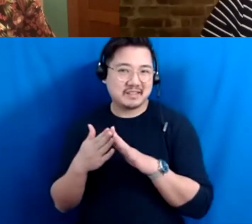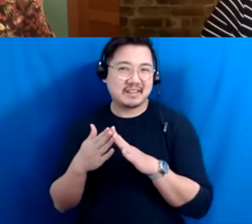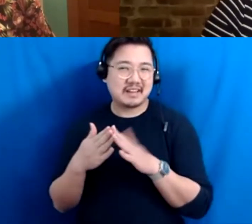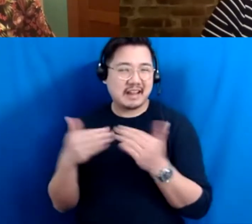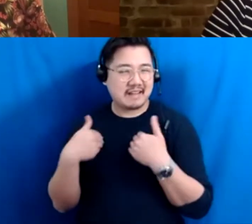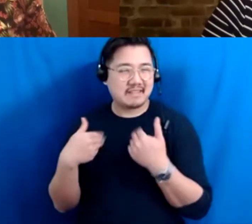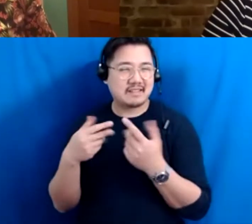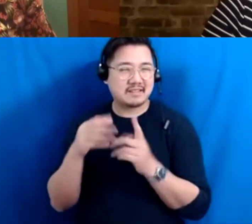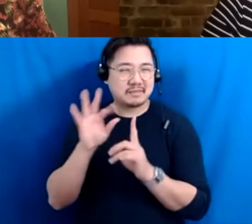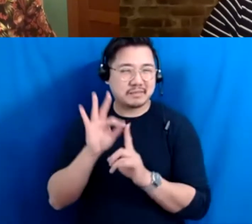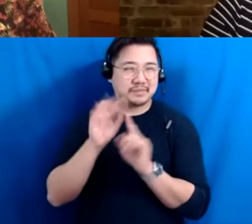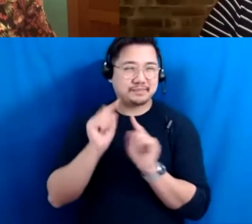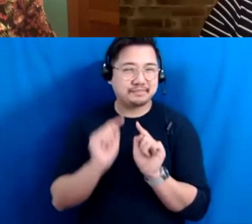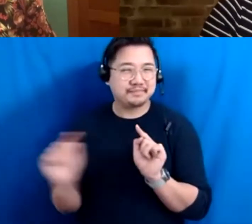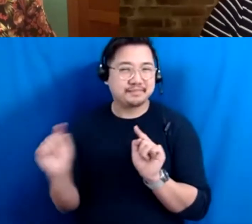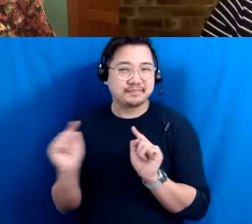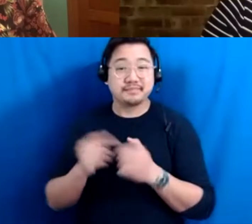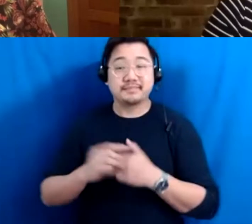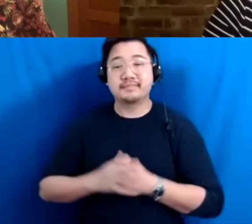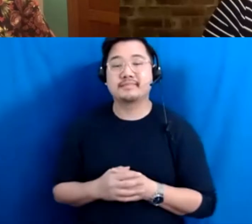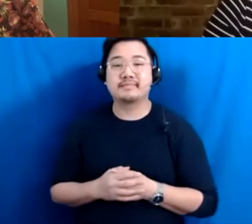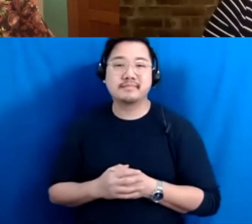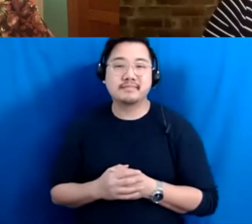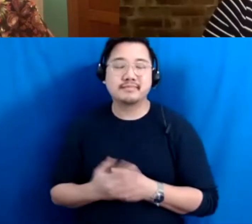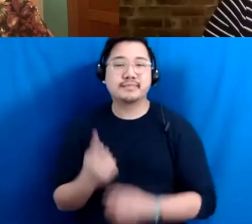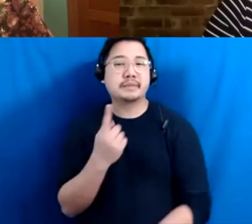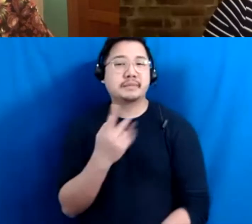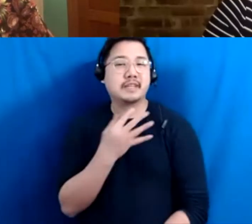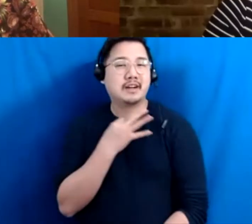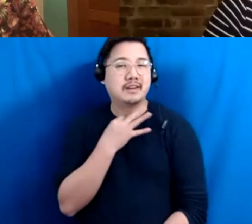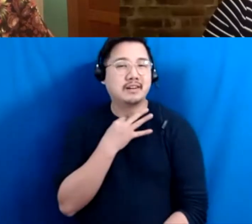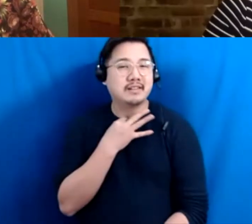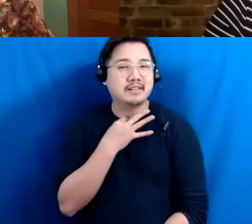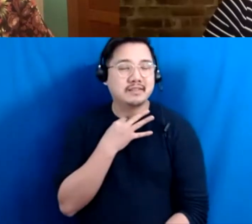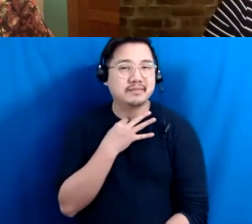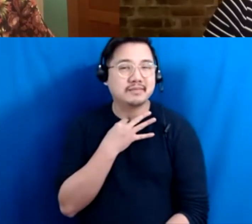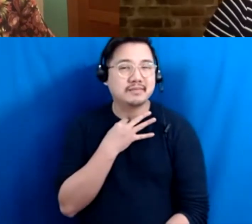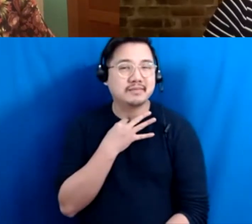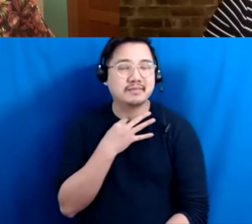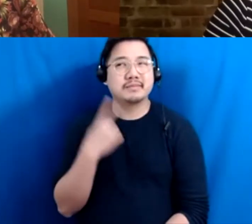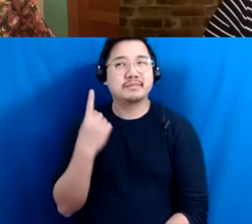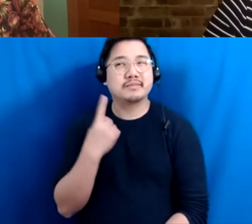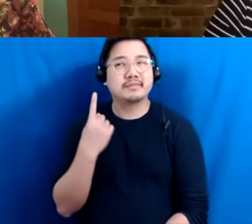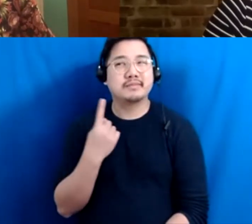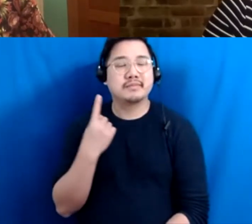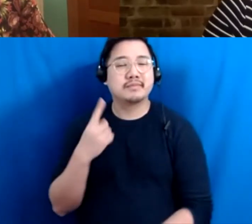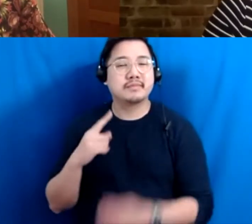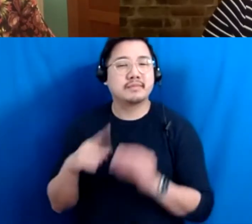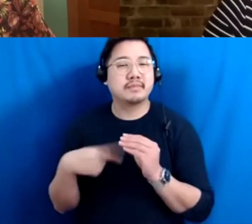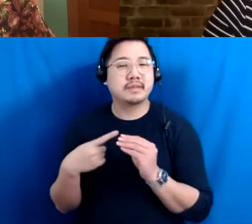specificity. Something that I was deeply curious about, I was thinking about how